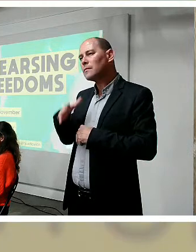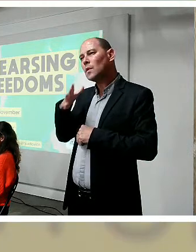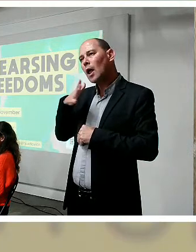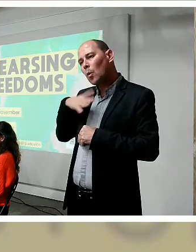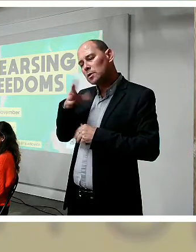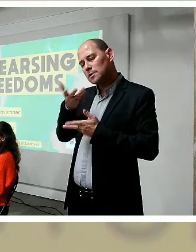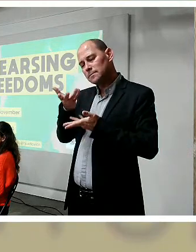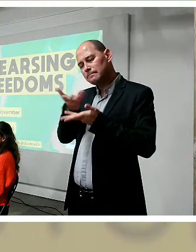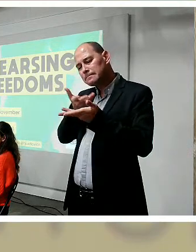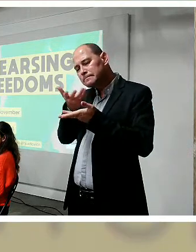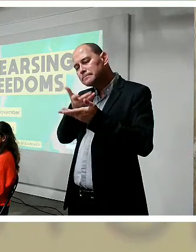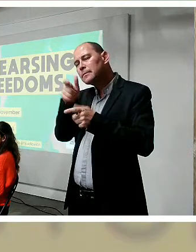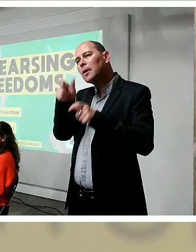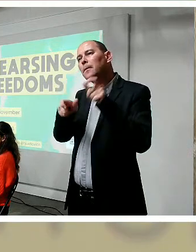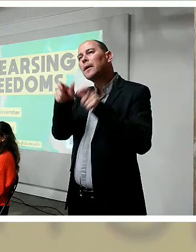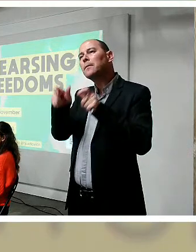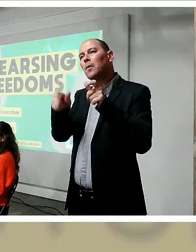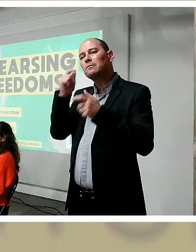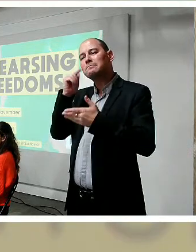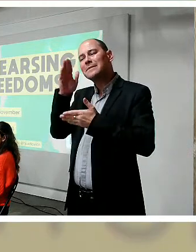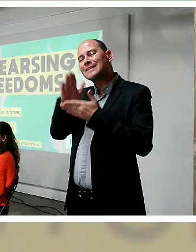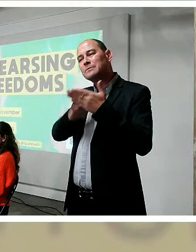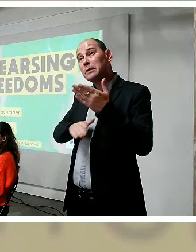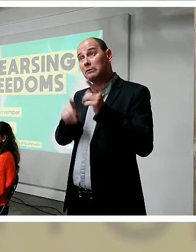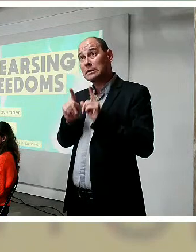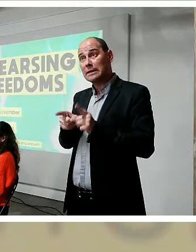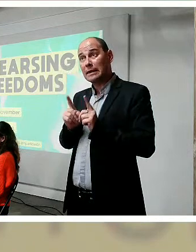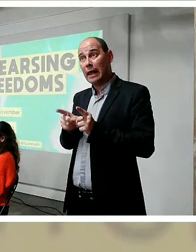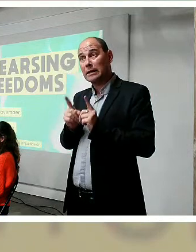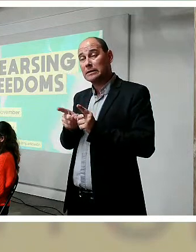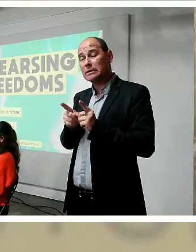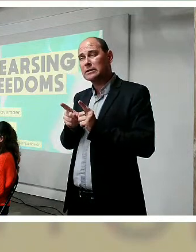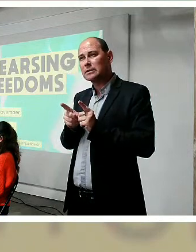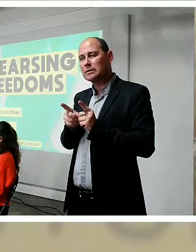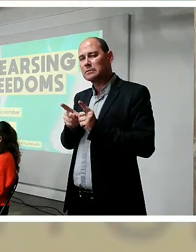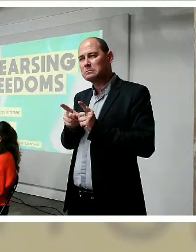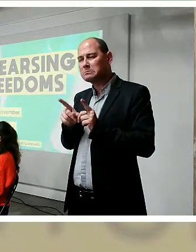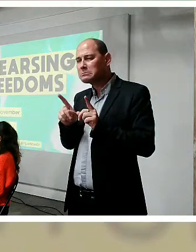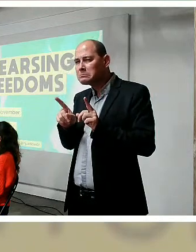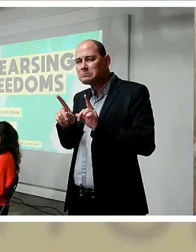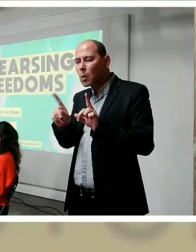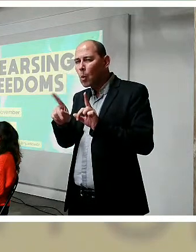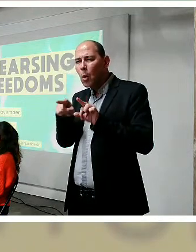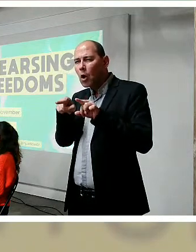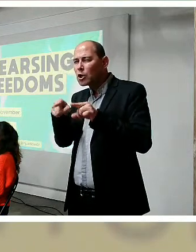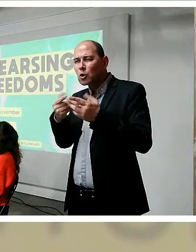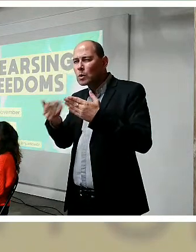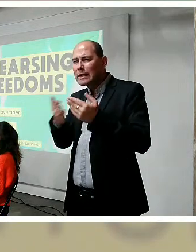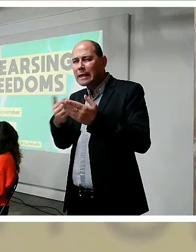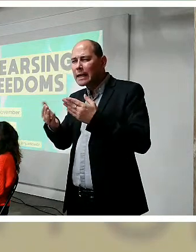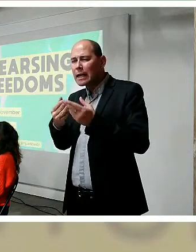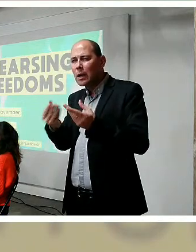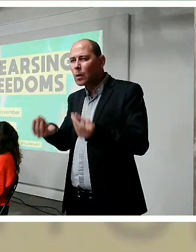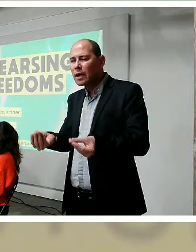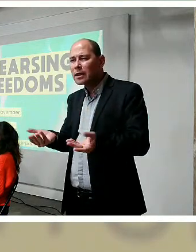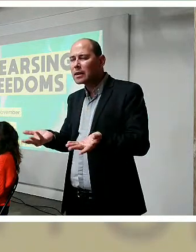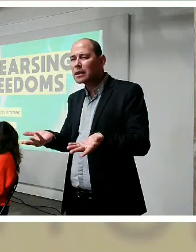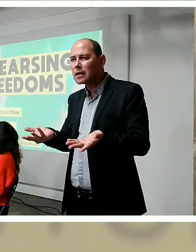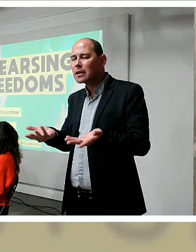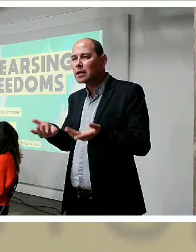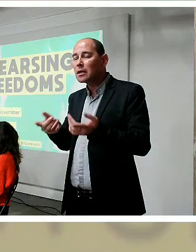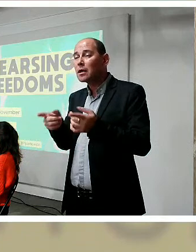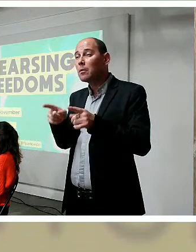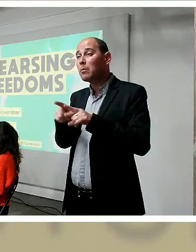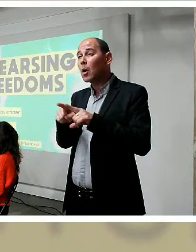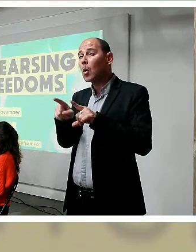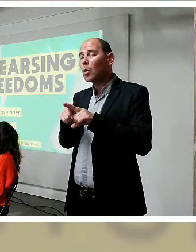experiencing this about what they were dealing with, but also I felt like this effort